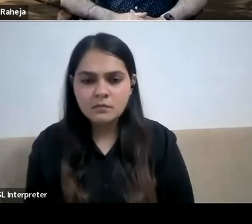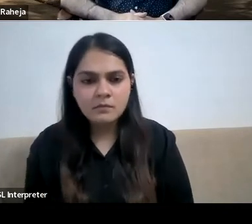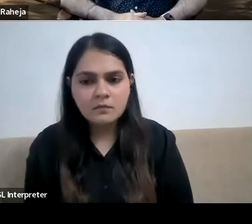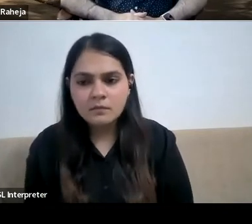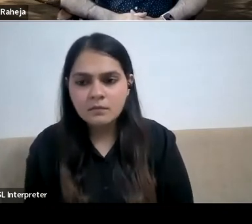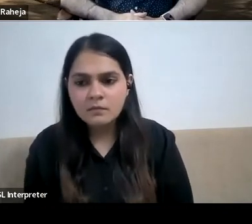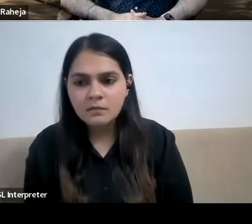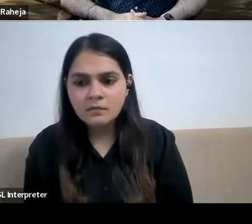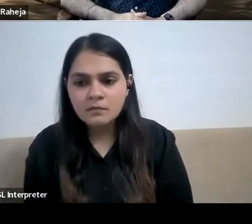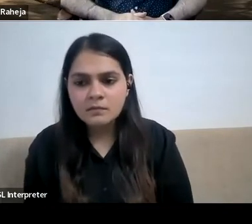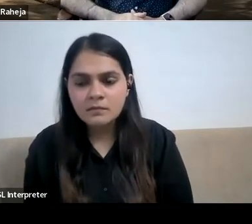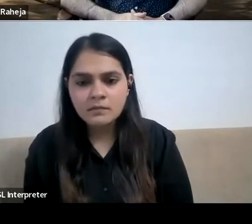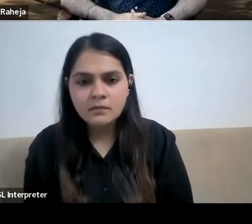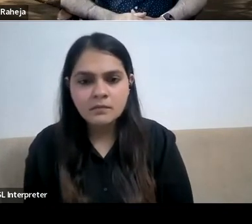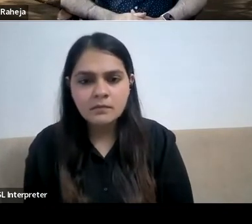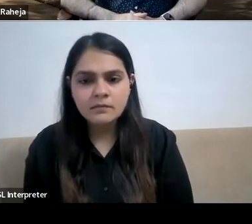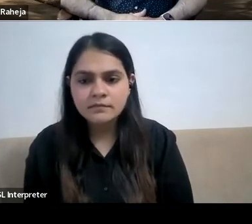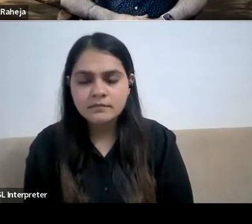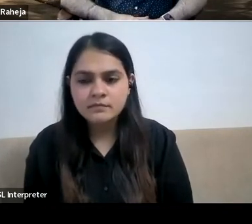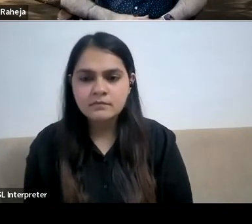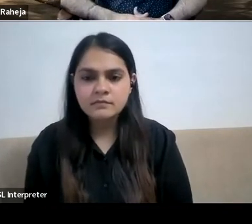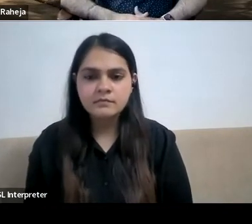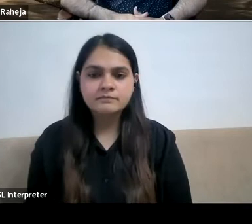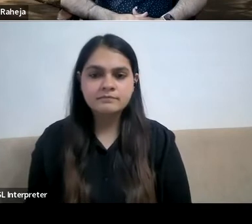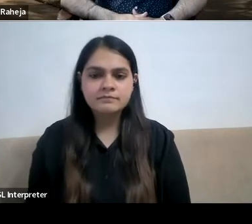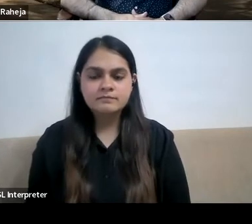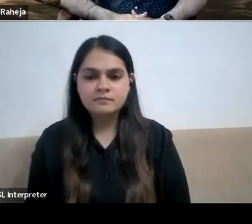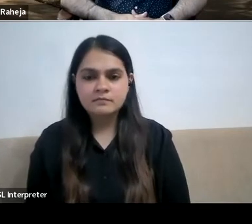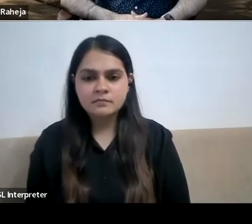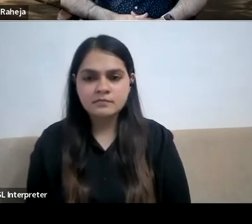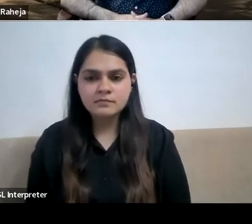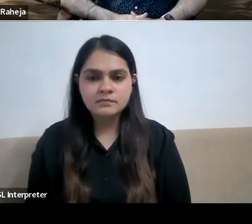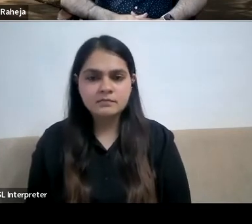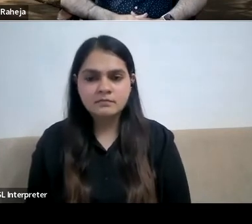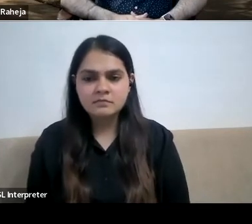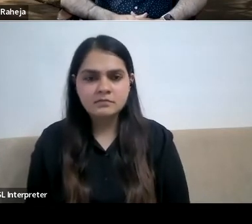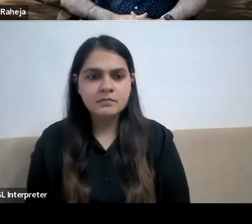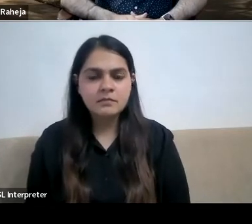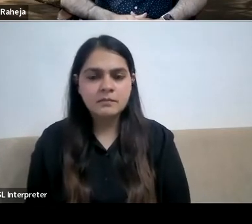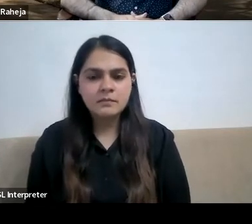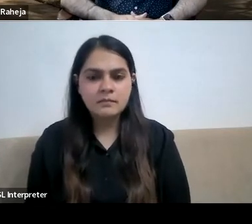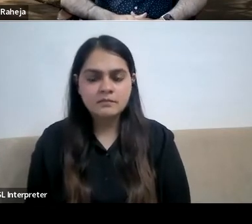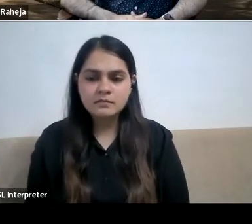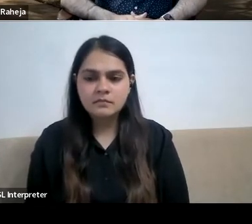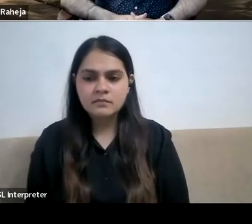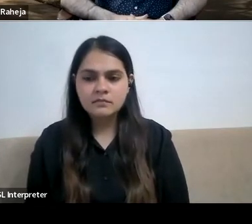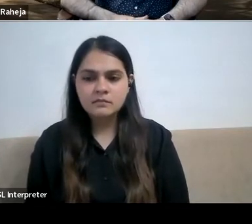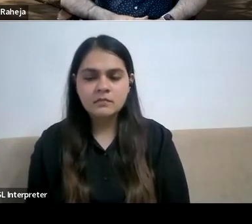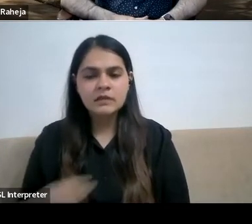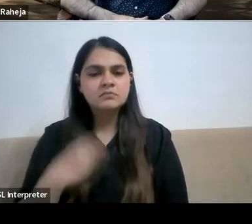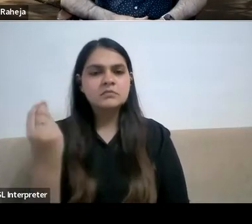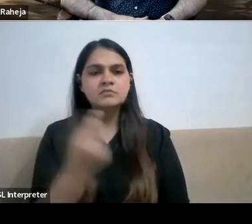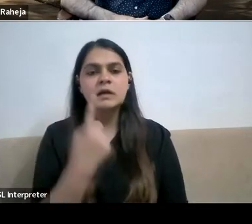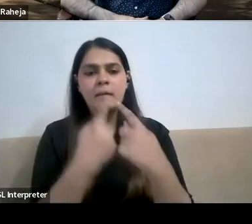yeah. Okay, great. So I was just sharing earlier that we've also taken on the parks